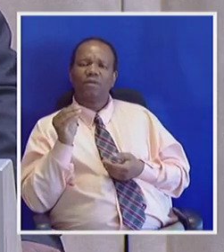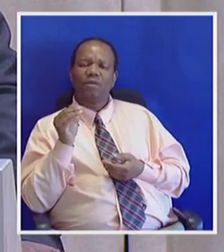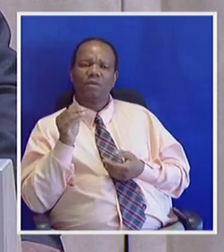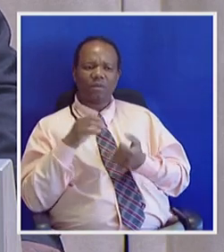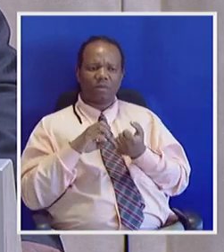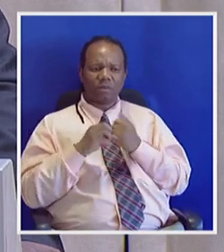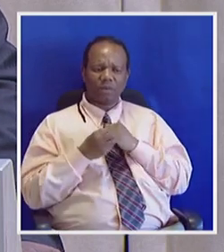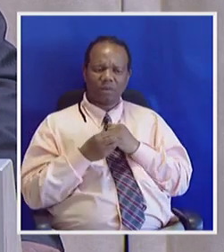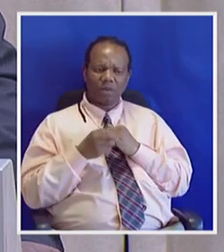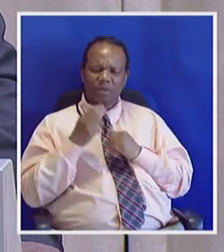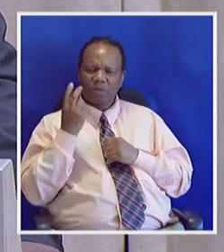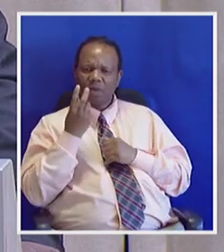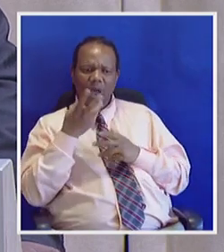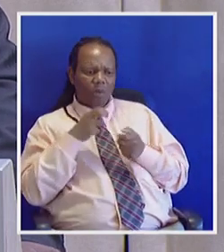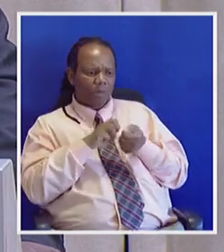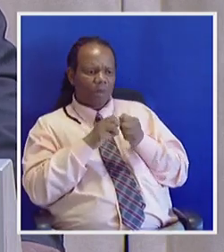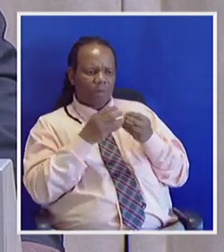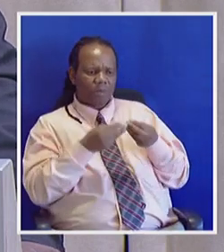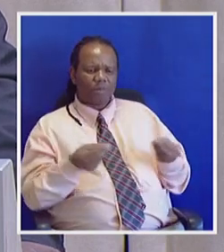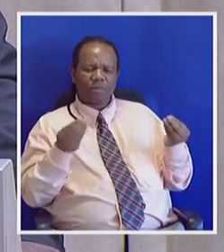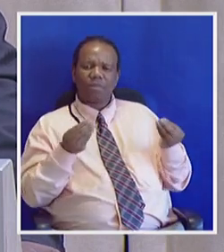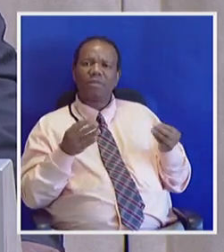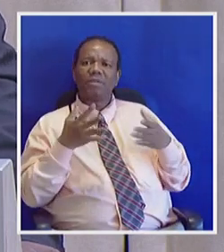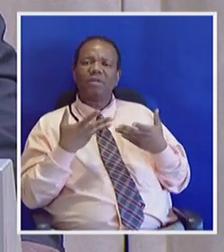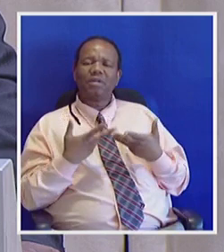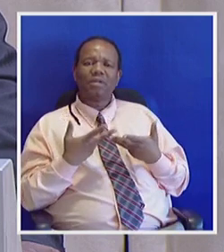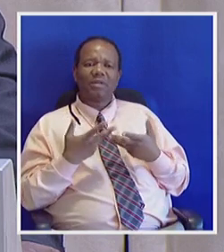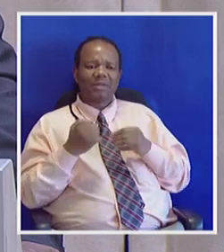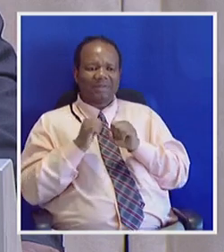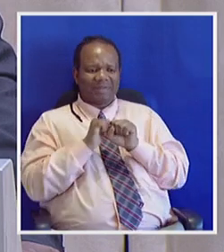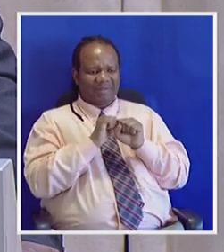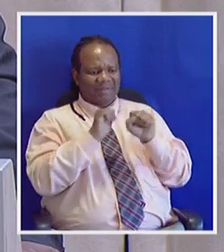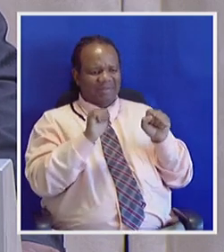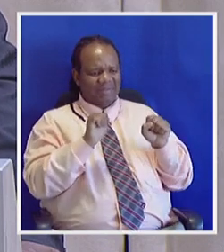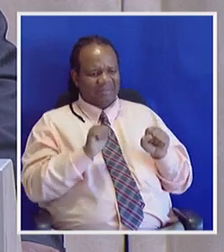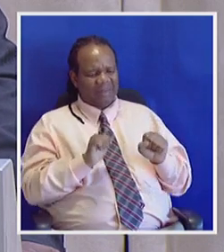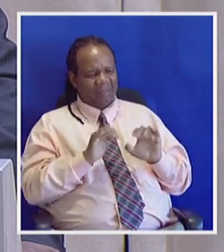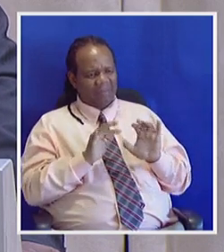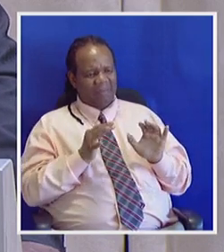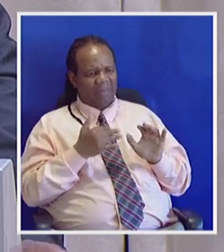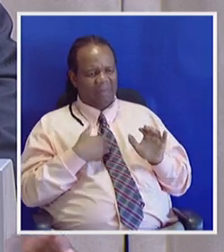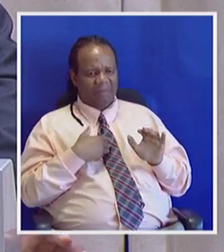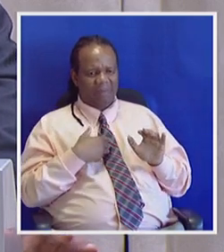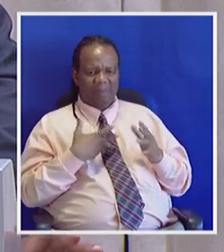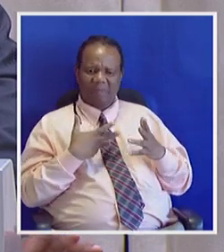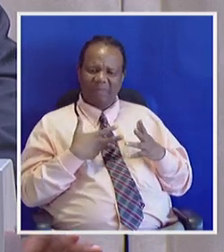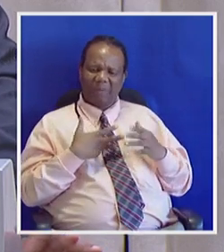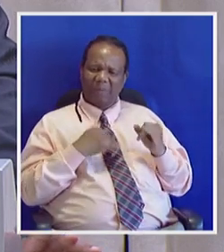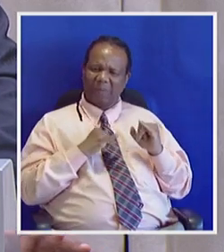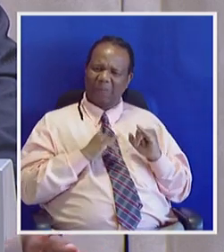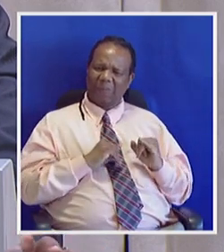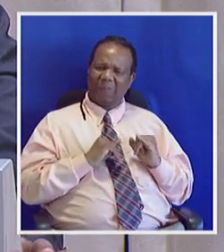to address them. The system is under a great deal of stress. The